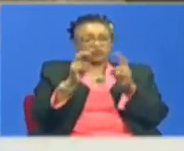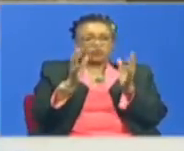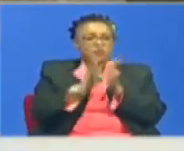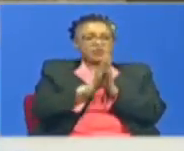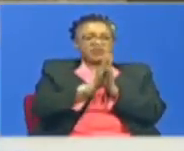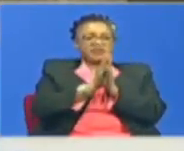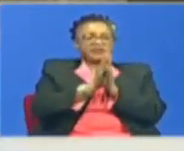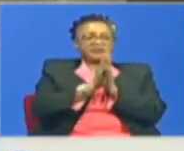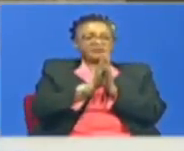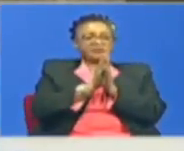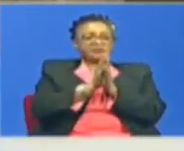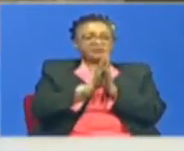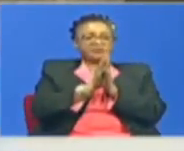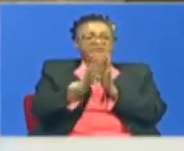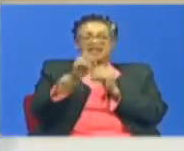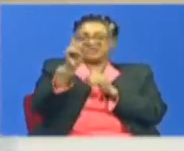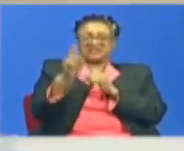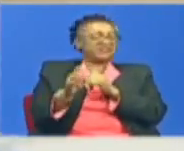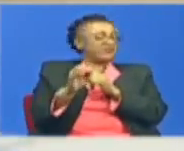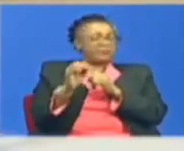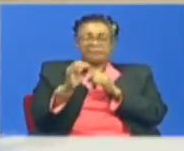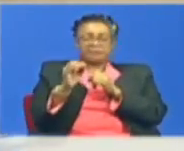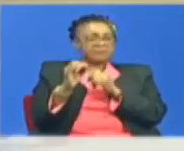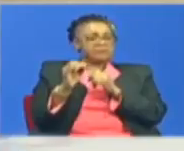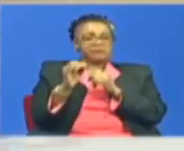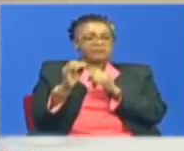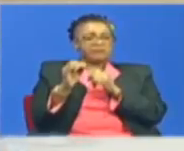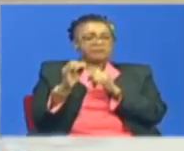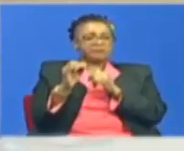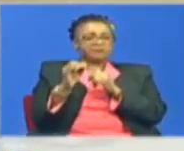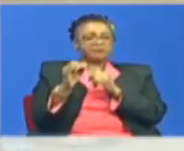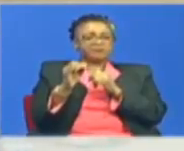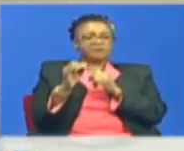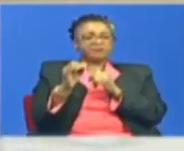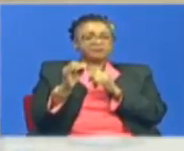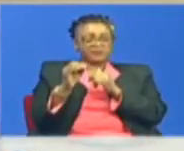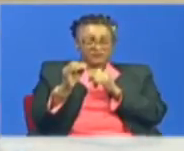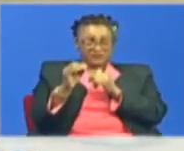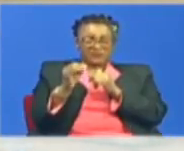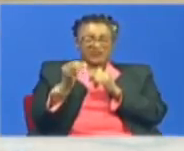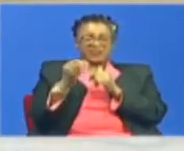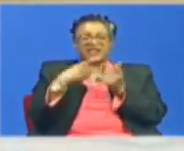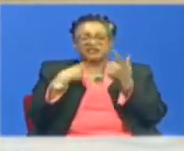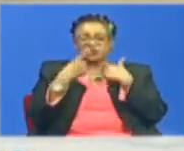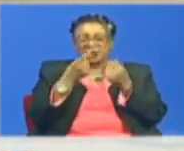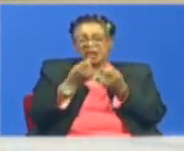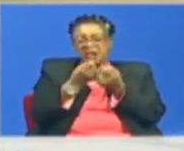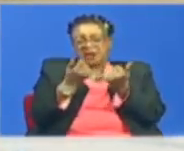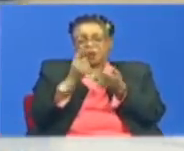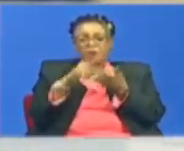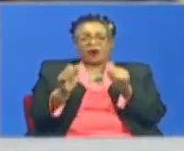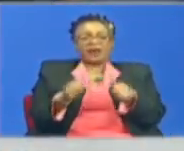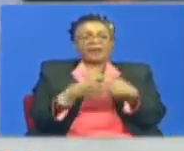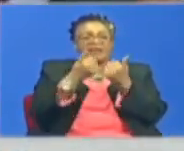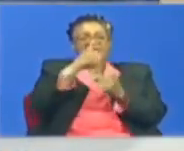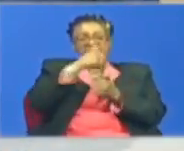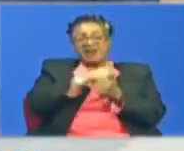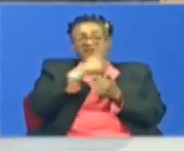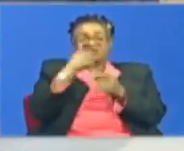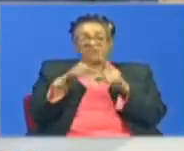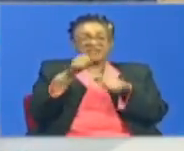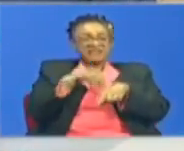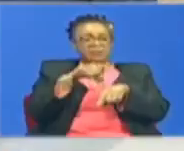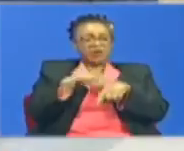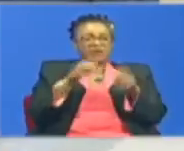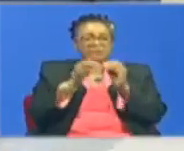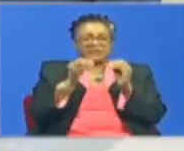matters that are executive. But even though they divulged very little about what went on in private, the timing of the meeting